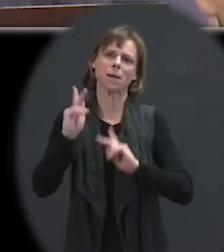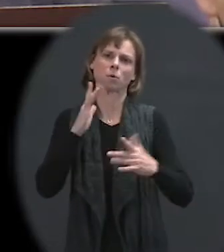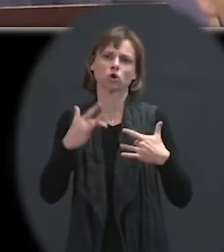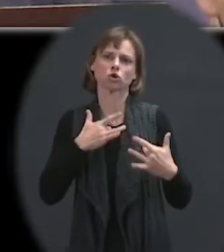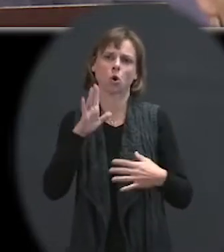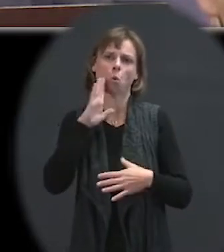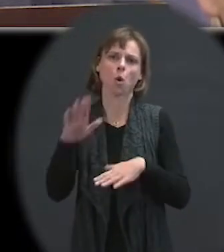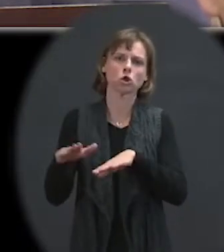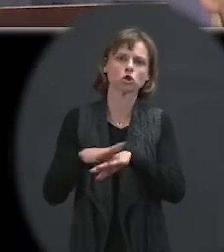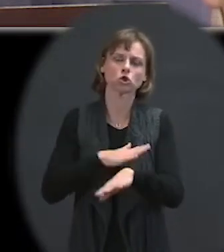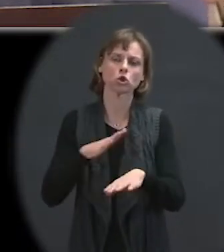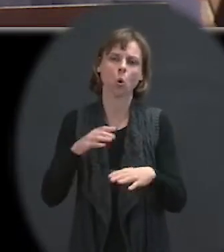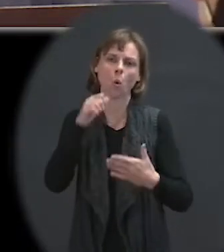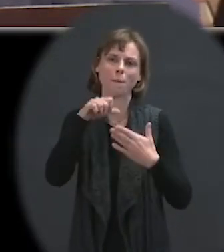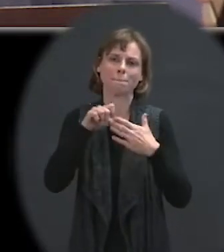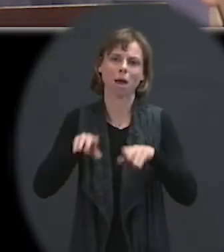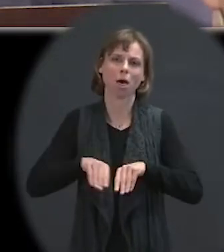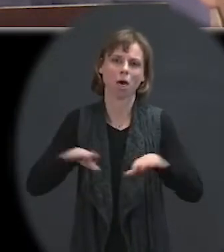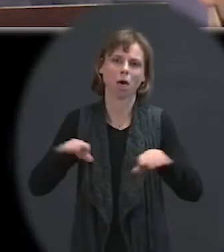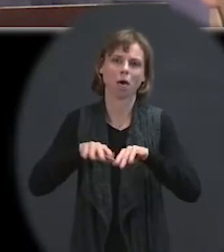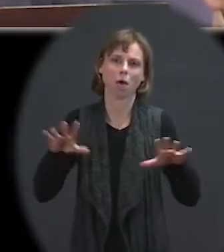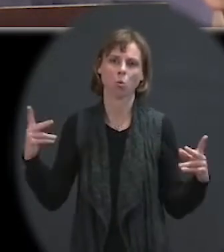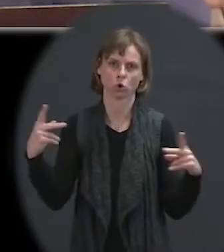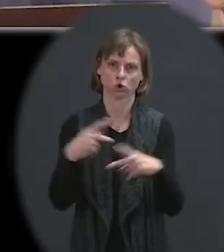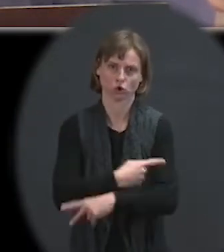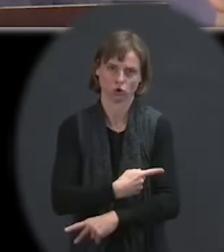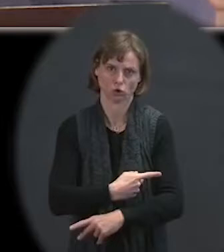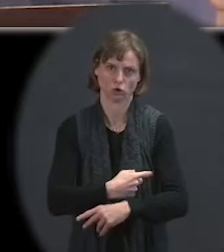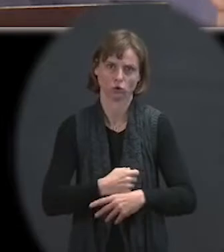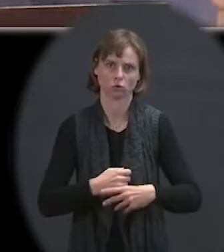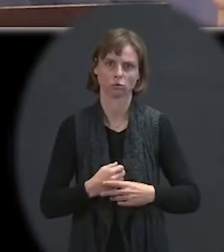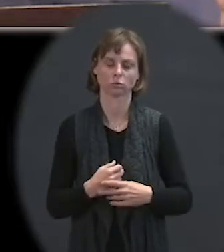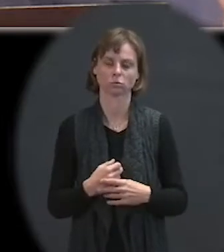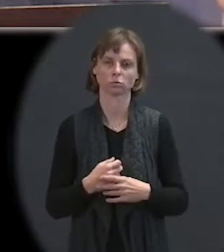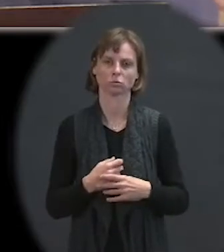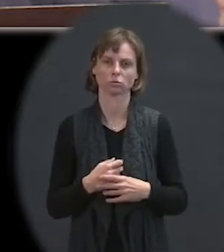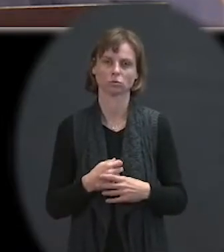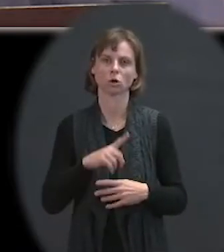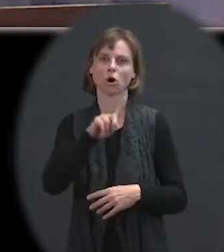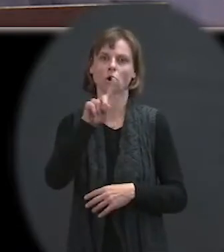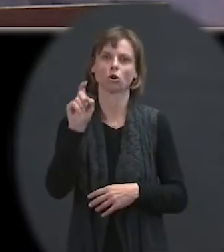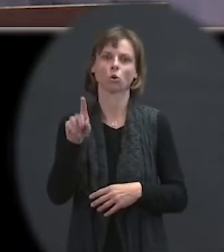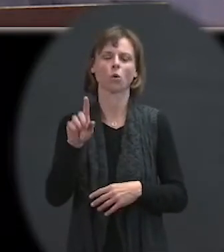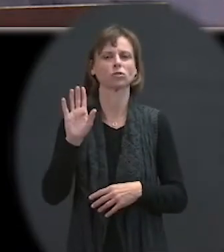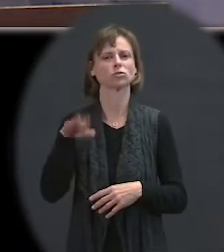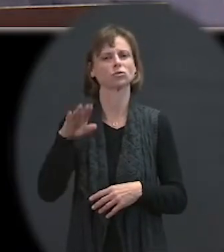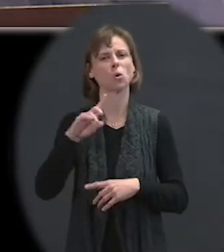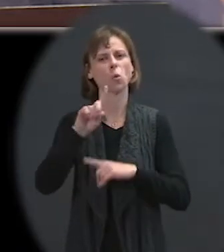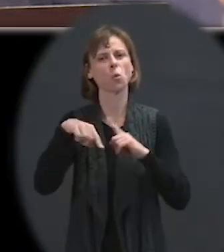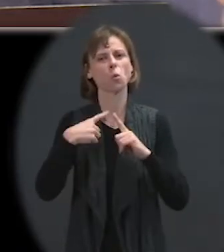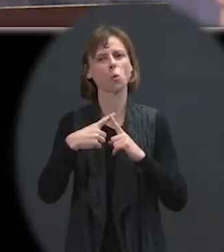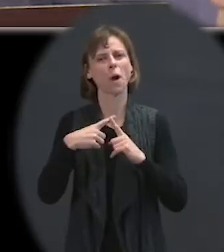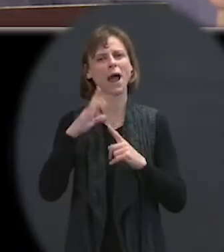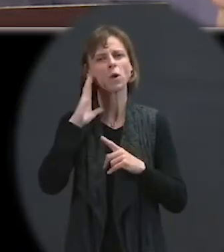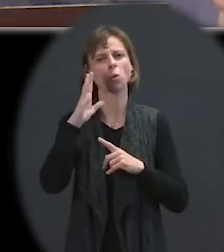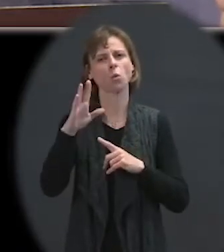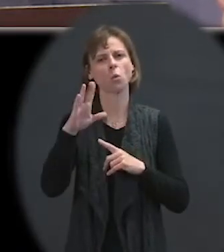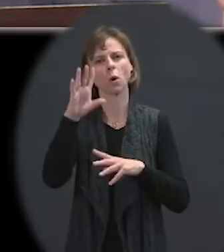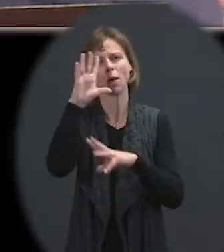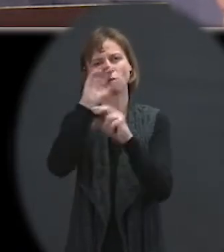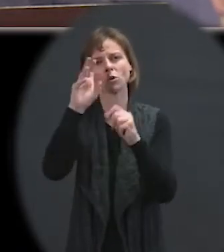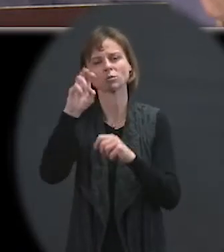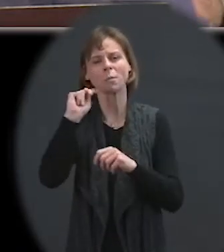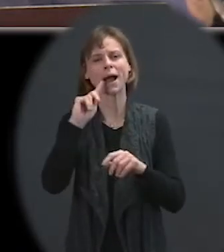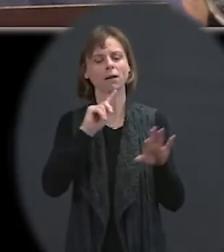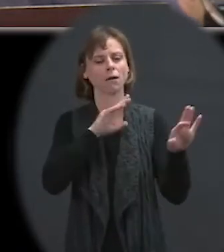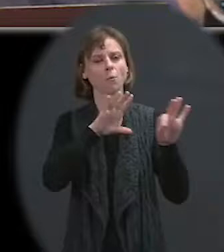do away with airmail. The question is there any indication when President Biden will appoint members to the 3 vacancies of the Board of Governors